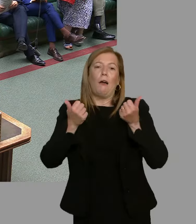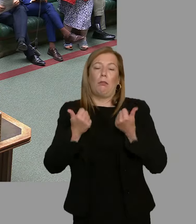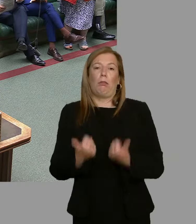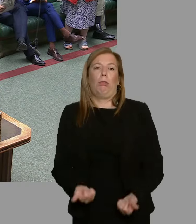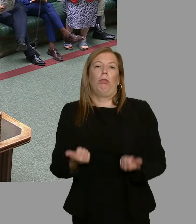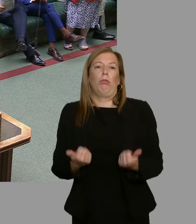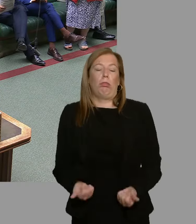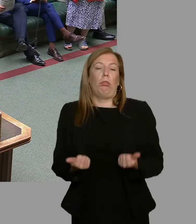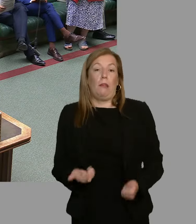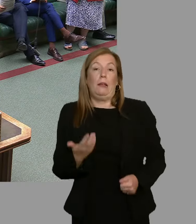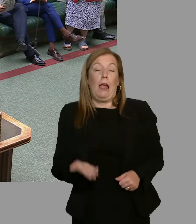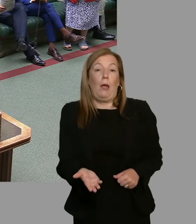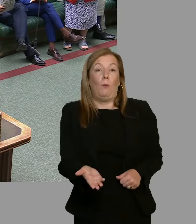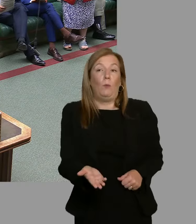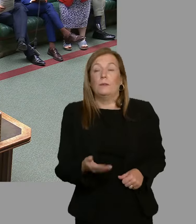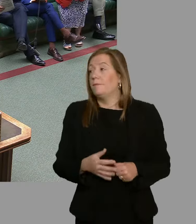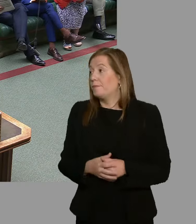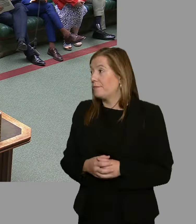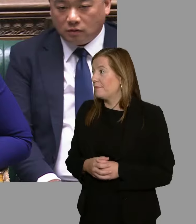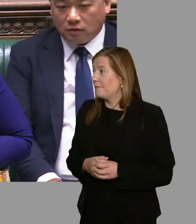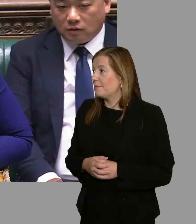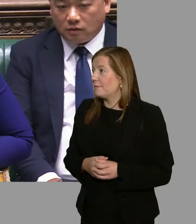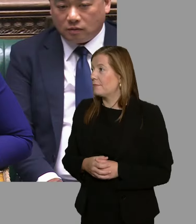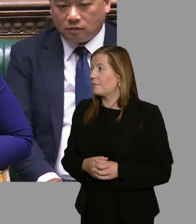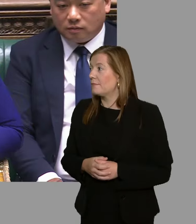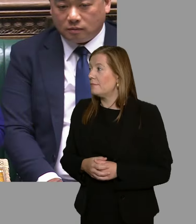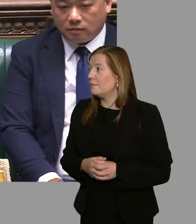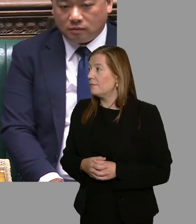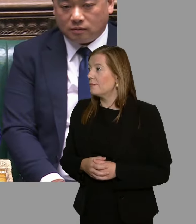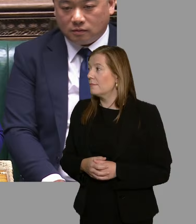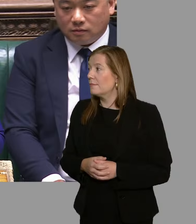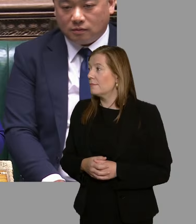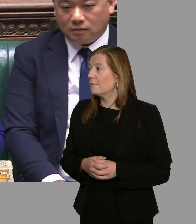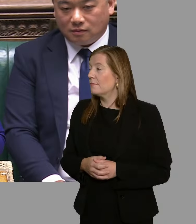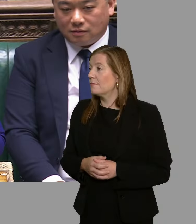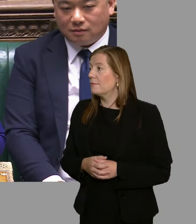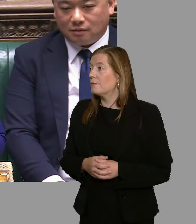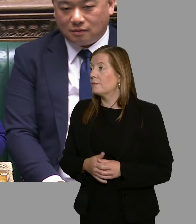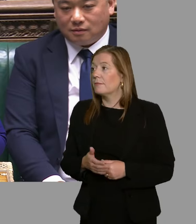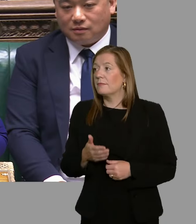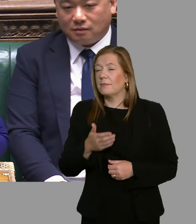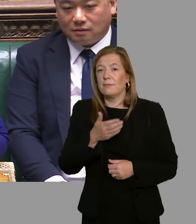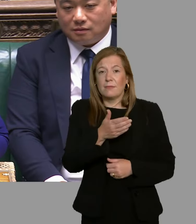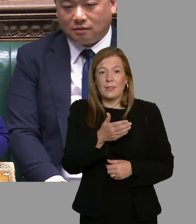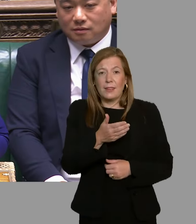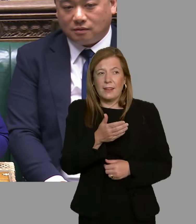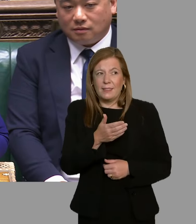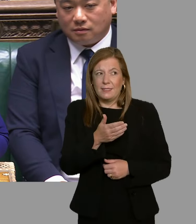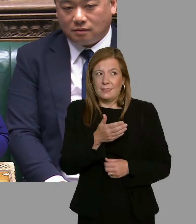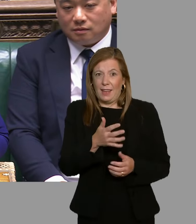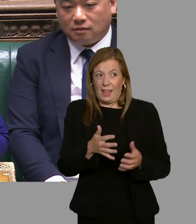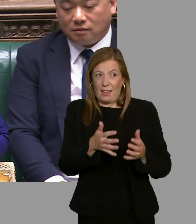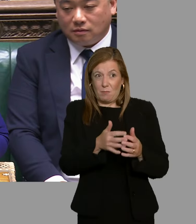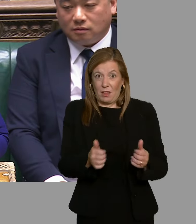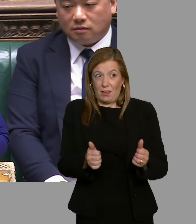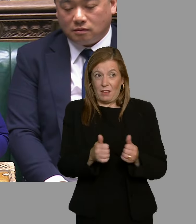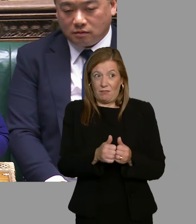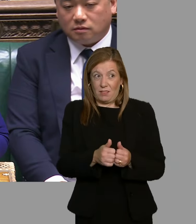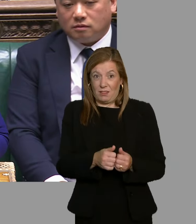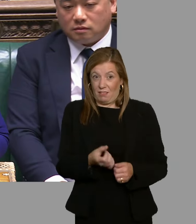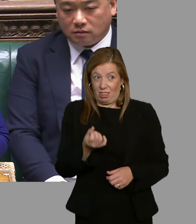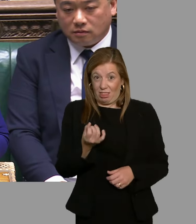Mr. Speaker, I'm very happy to welcome his tiny tariff deal, but the fact is, it has put us in a worse position than we were in